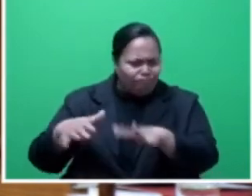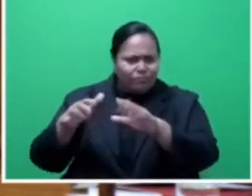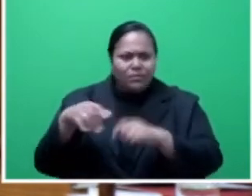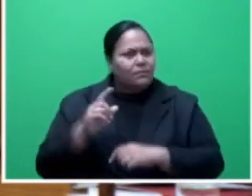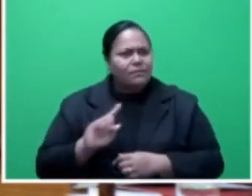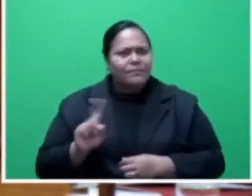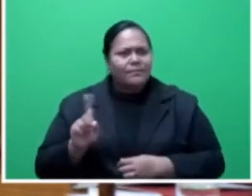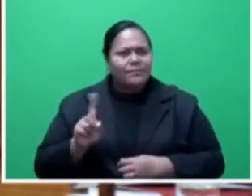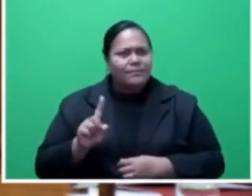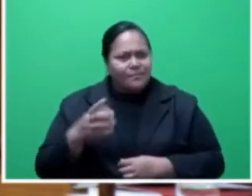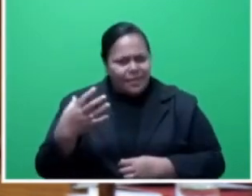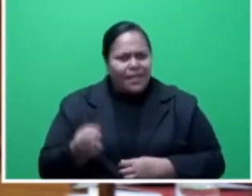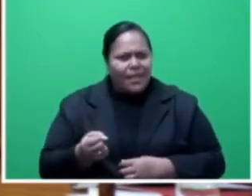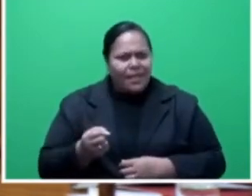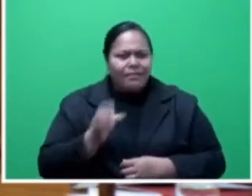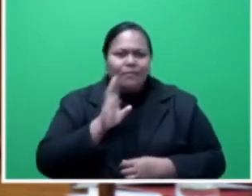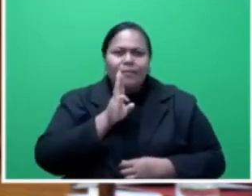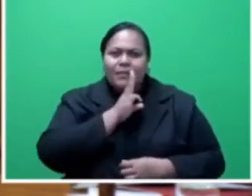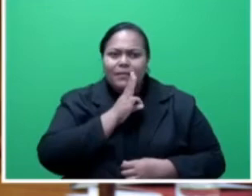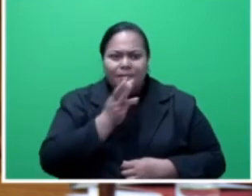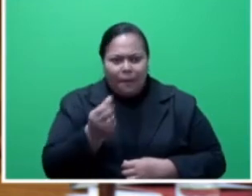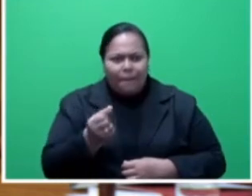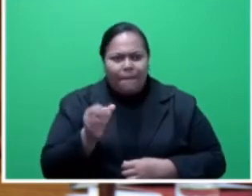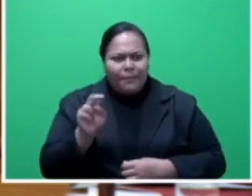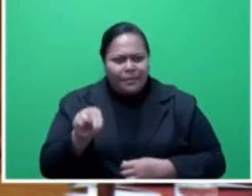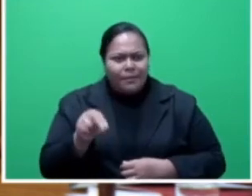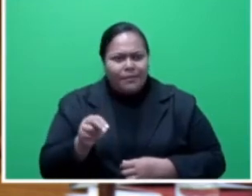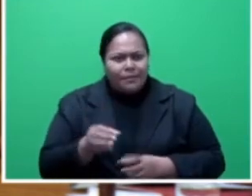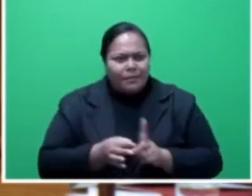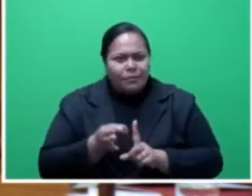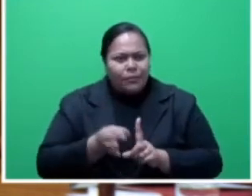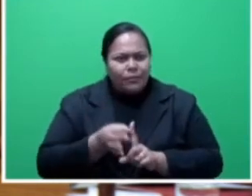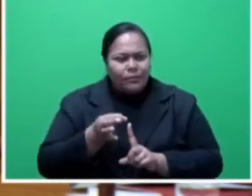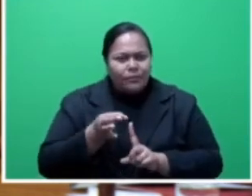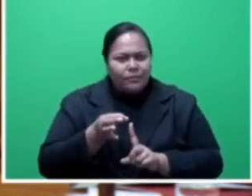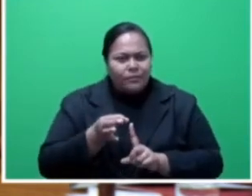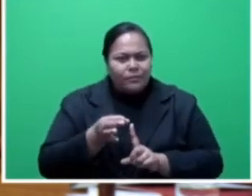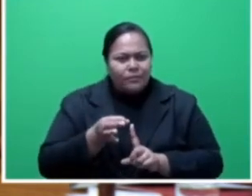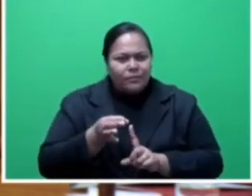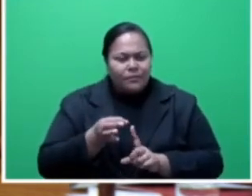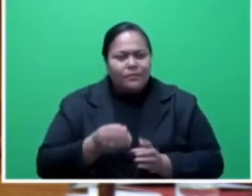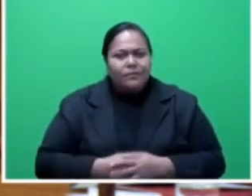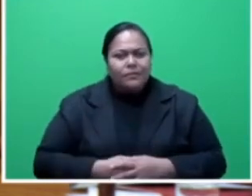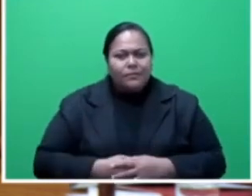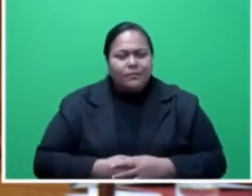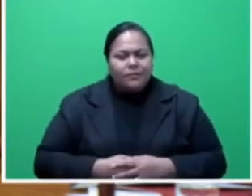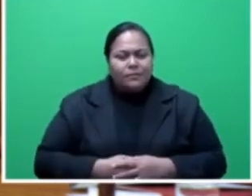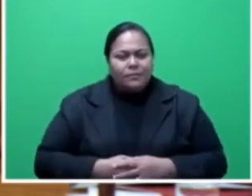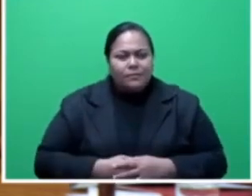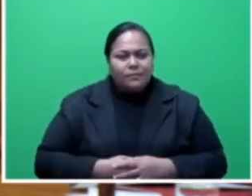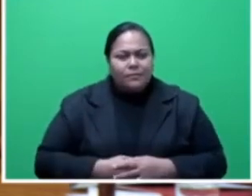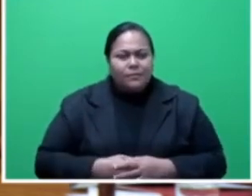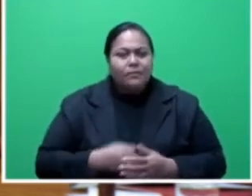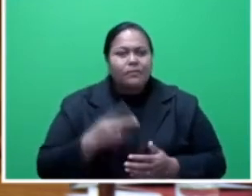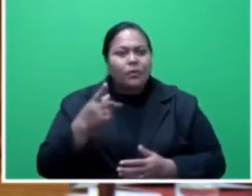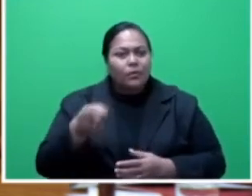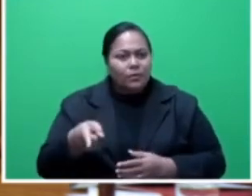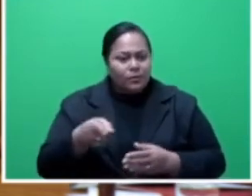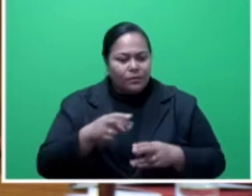areas that need to be rectified by the Fiji Development Bank. Mr. Speaker,